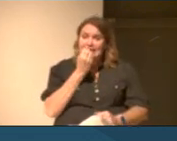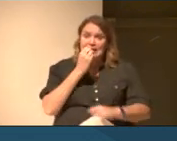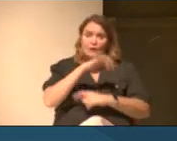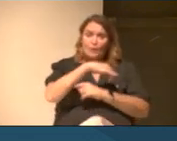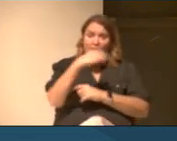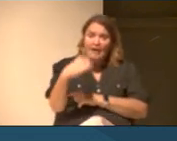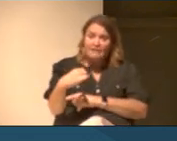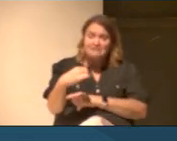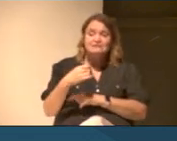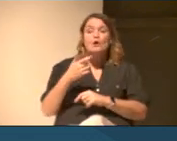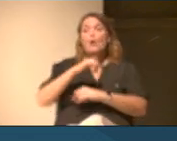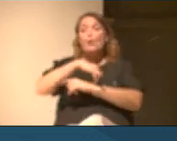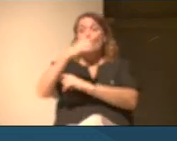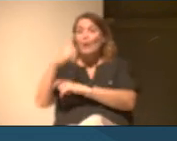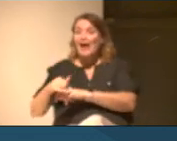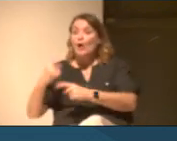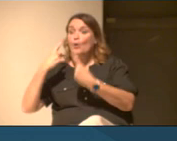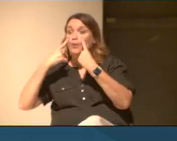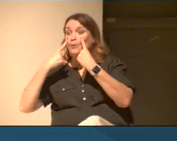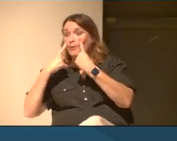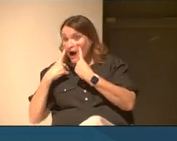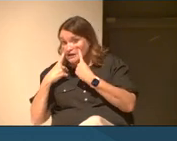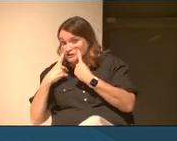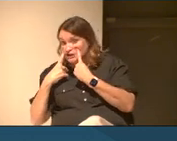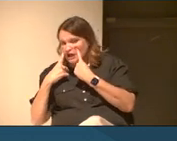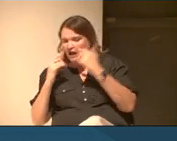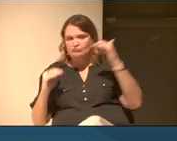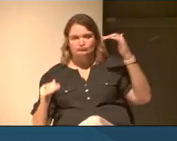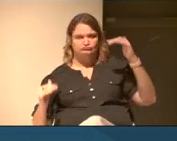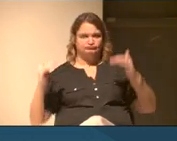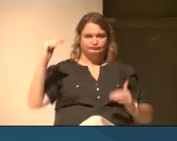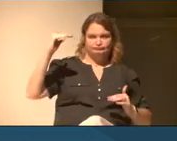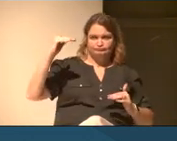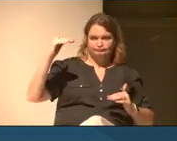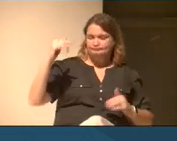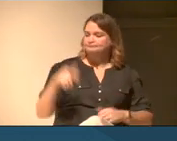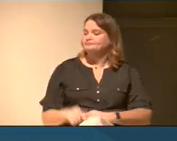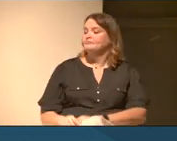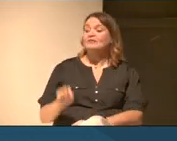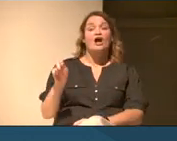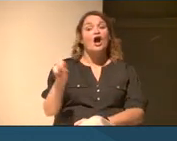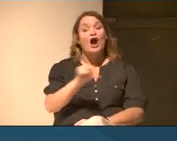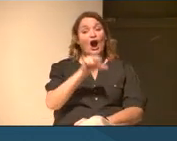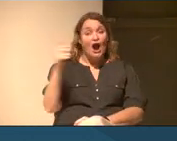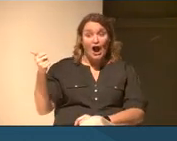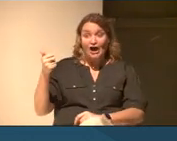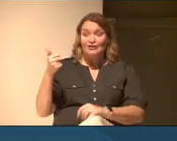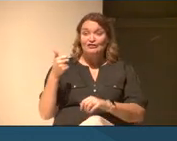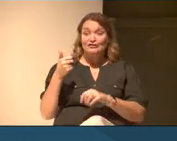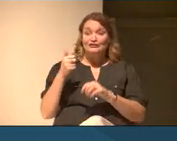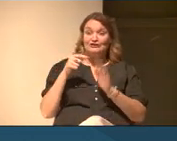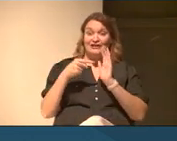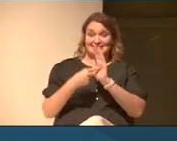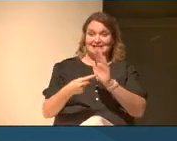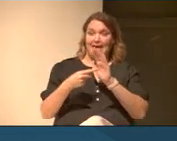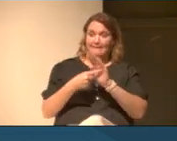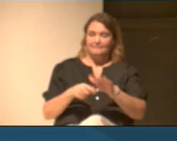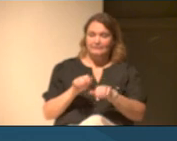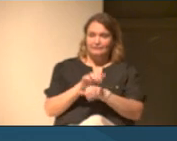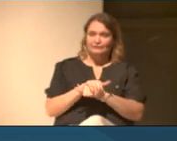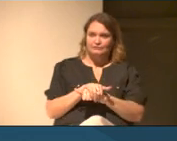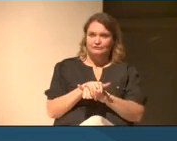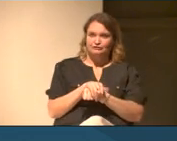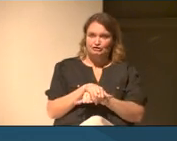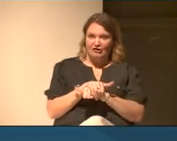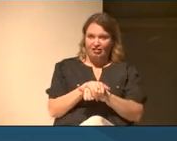than the business of whale hunting. So here's another example, that's sea turtles. And there are about 18 populations of different, about